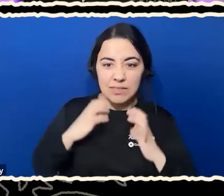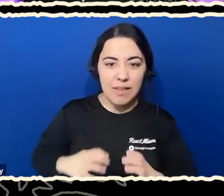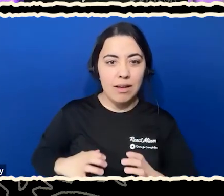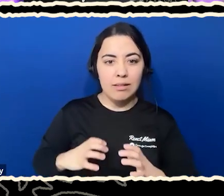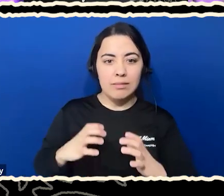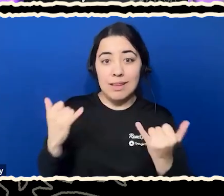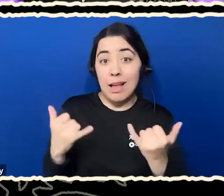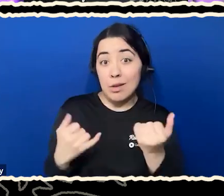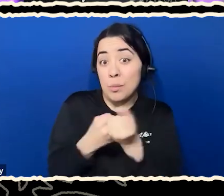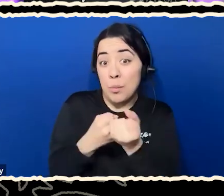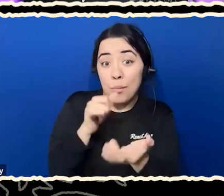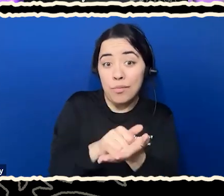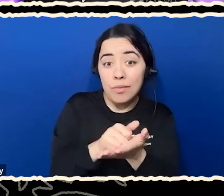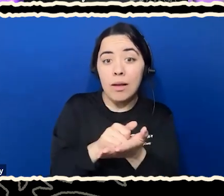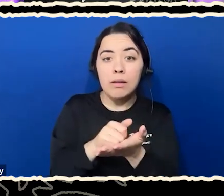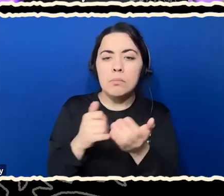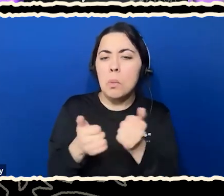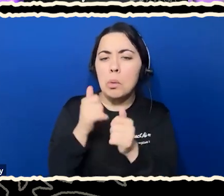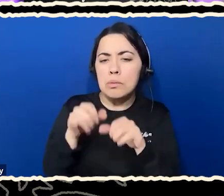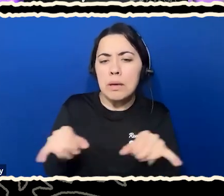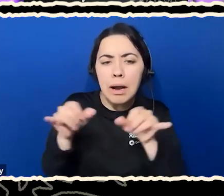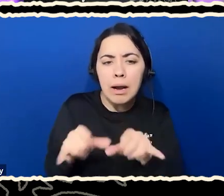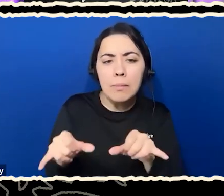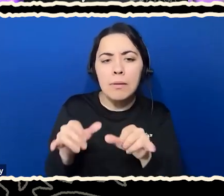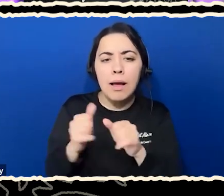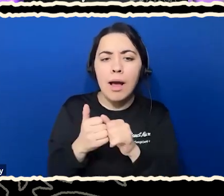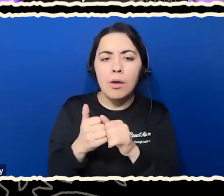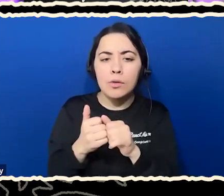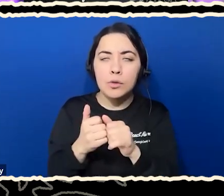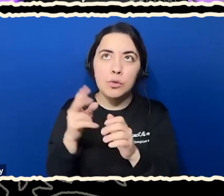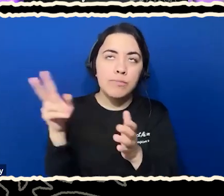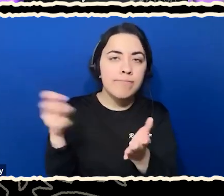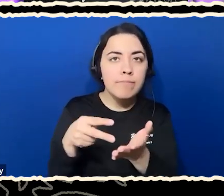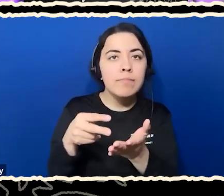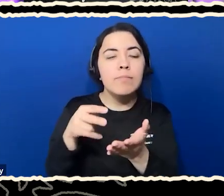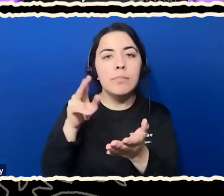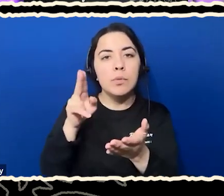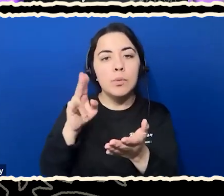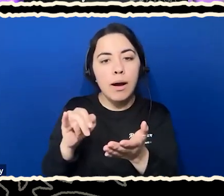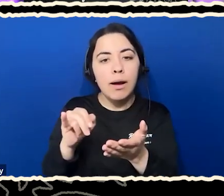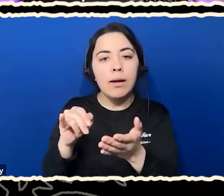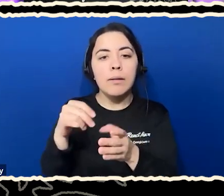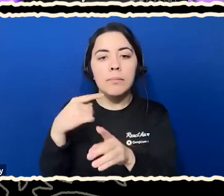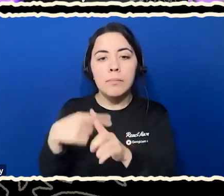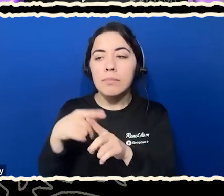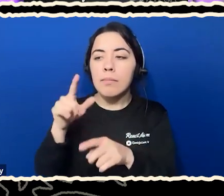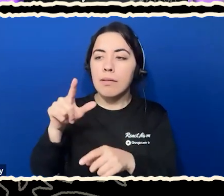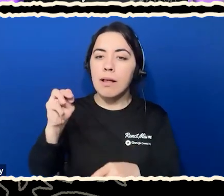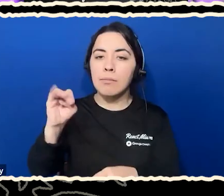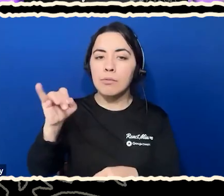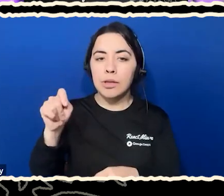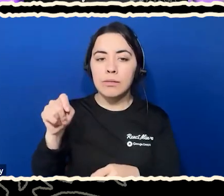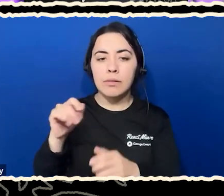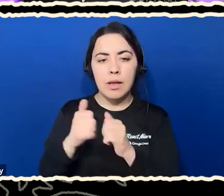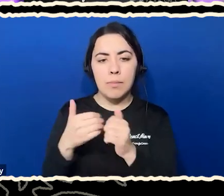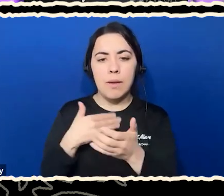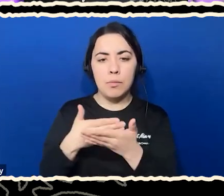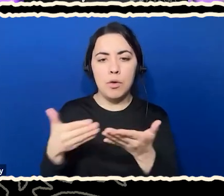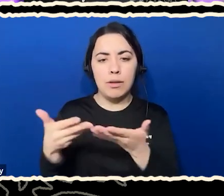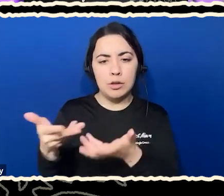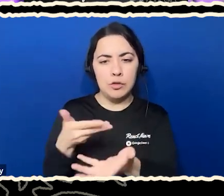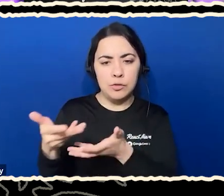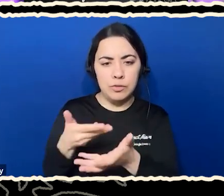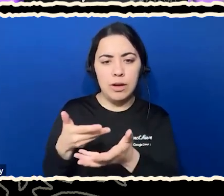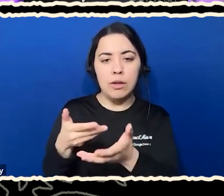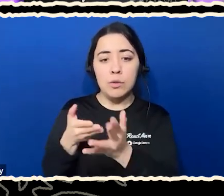UI into LLM jets. So now you find yourself interacting with products through LLMs and not through their platforms per se. And